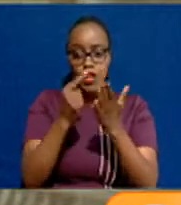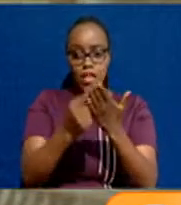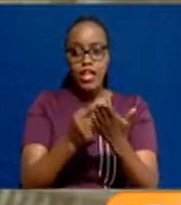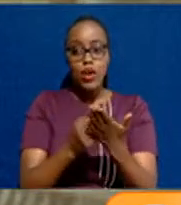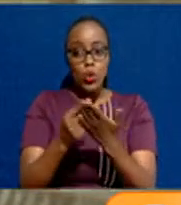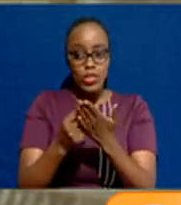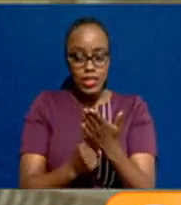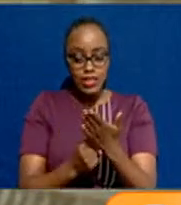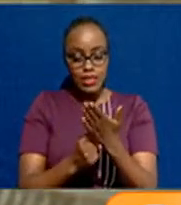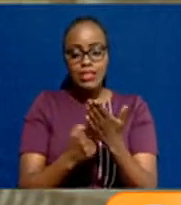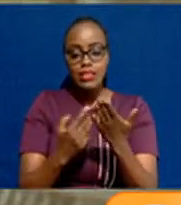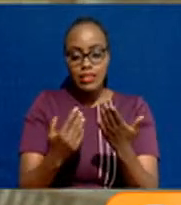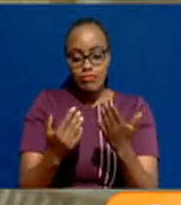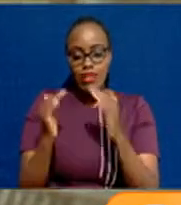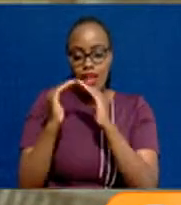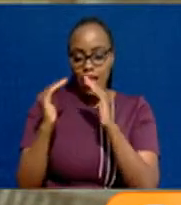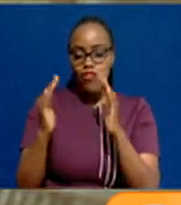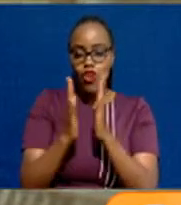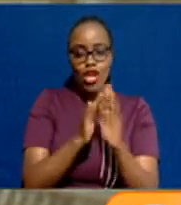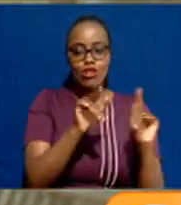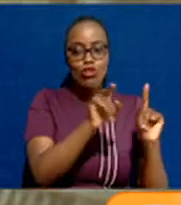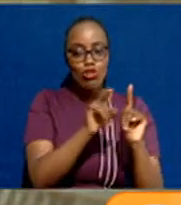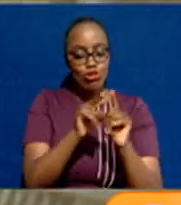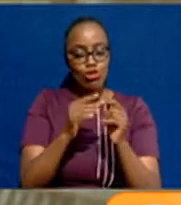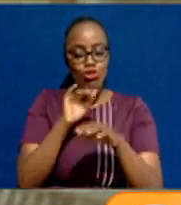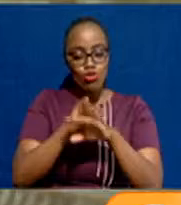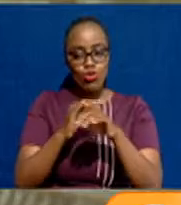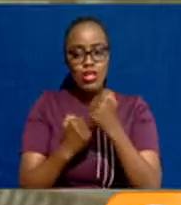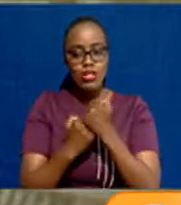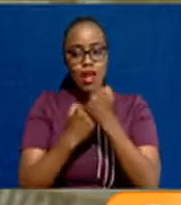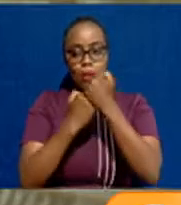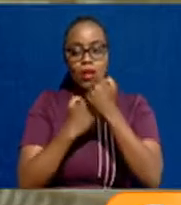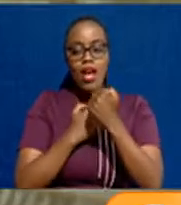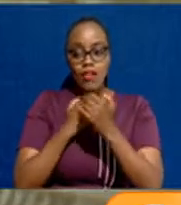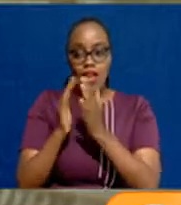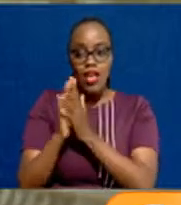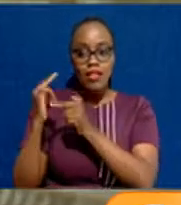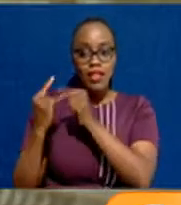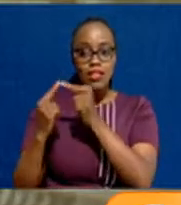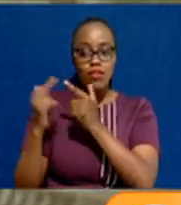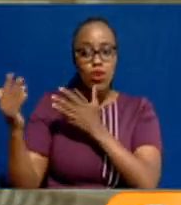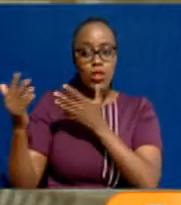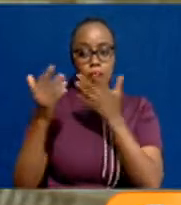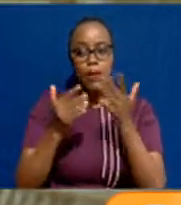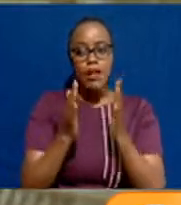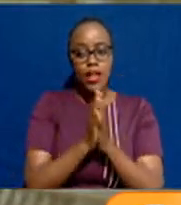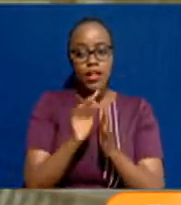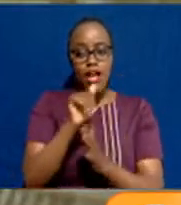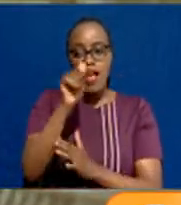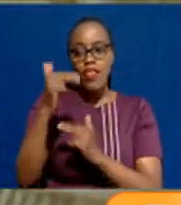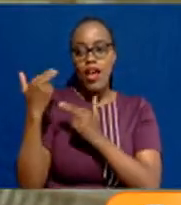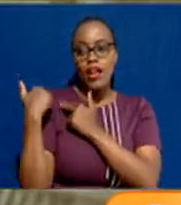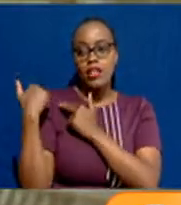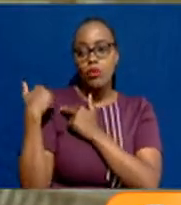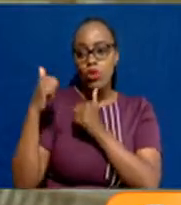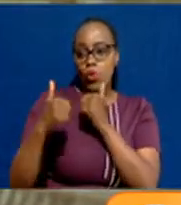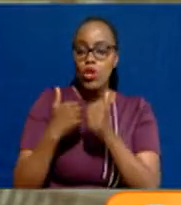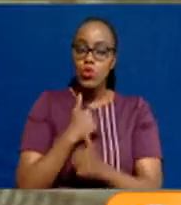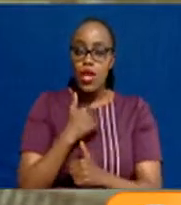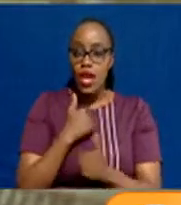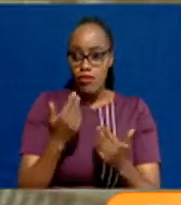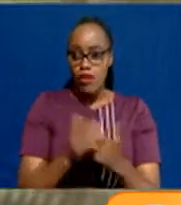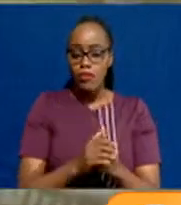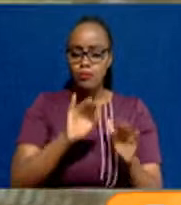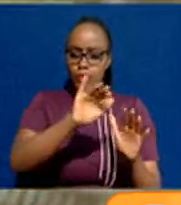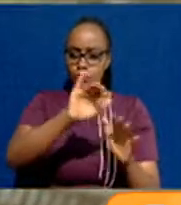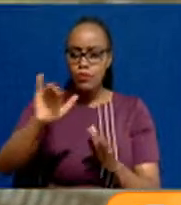table with, of course, very good support. Yeah. And also with the experience that you bring on board and the other responsibilities that we have.